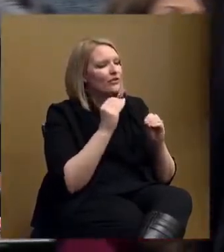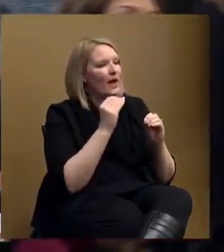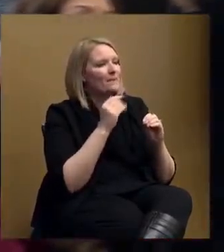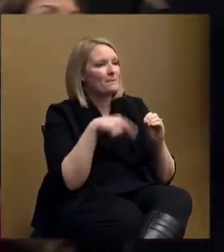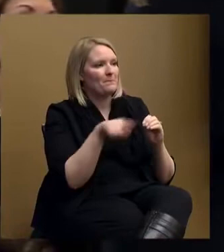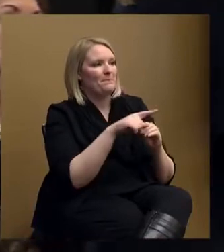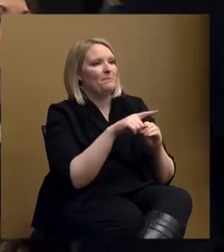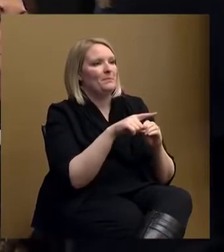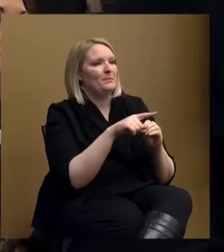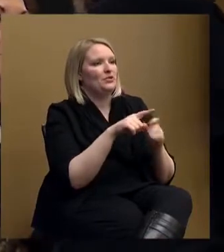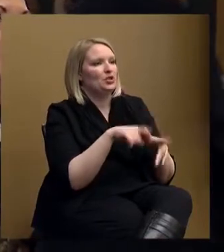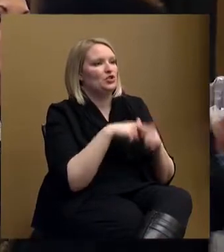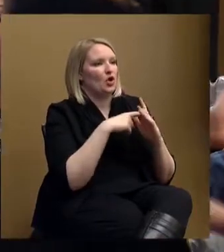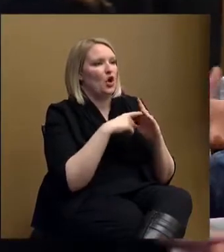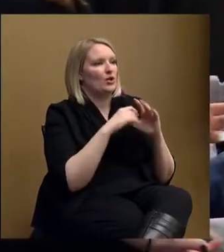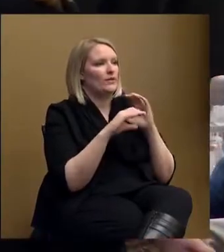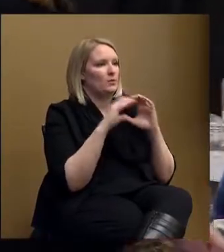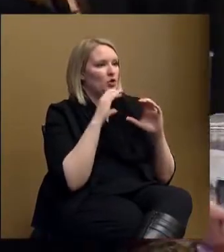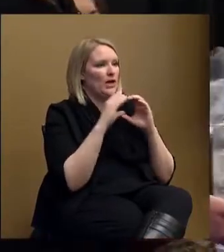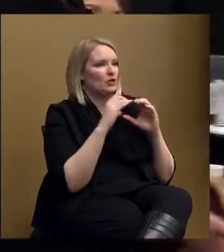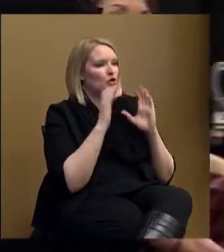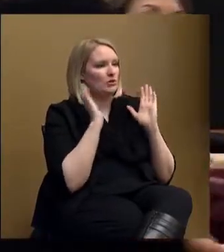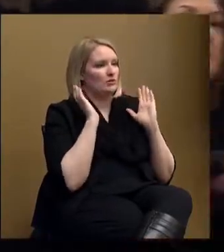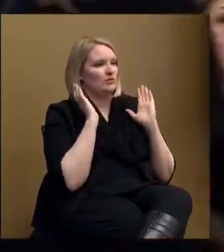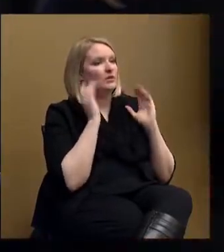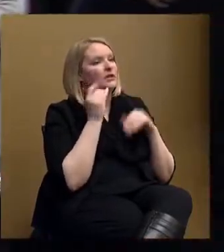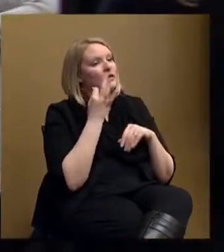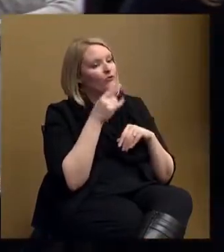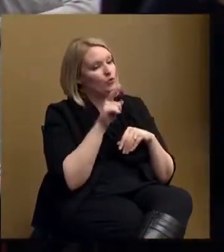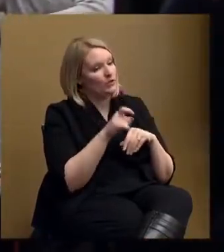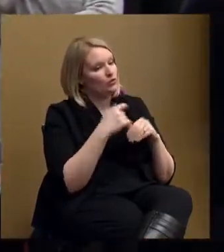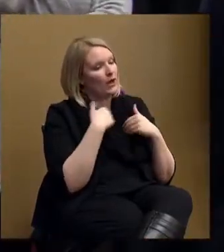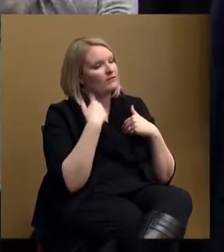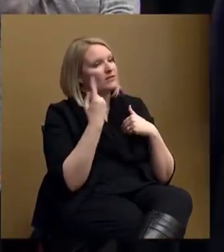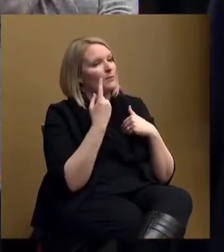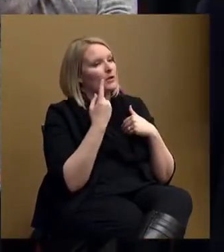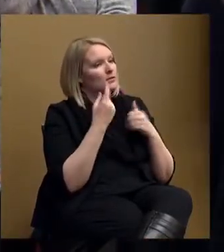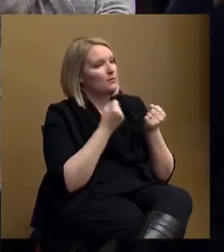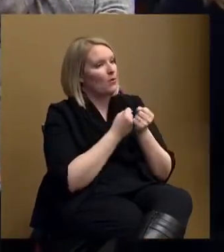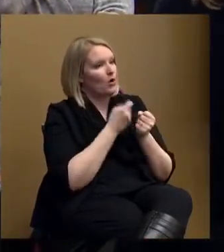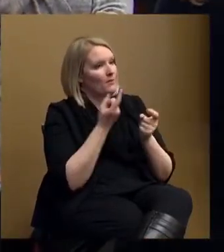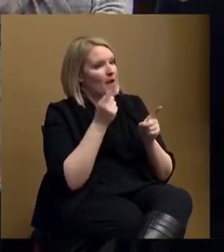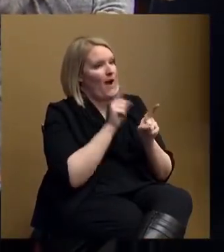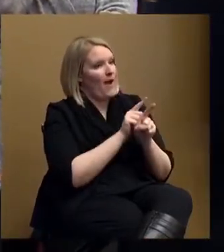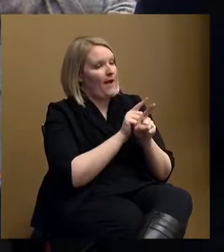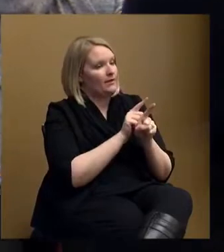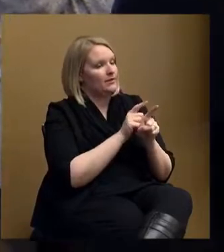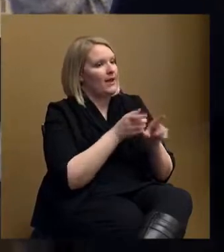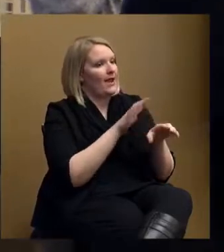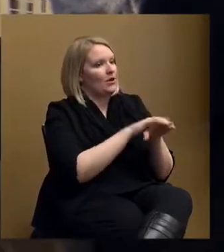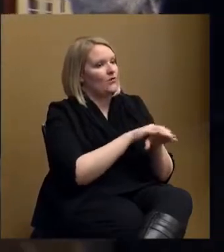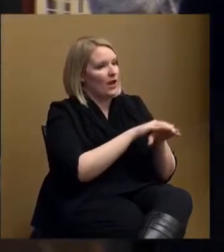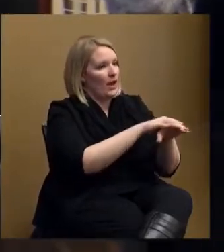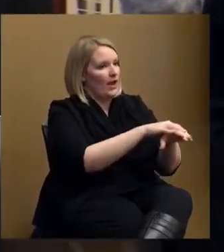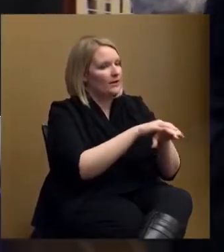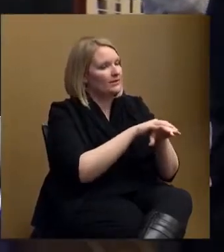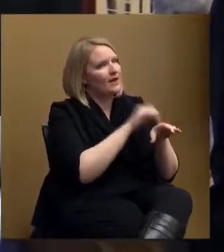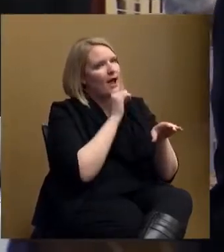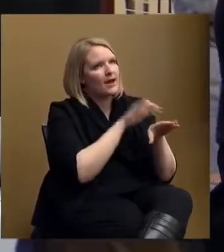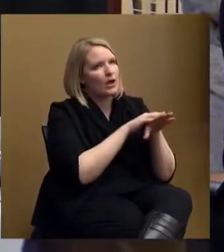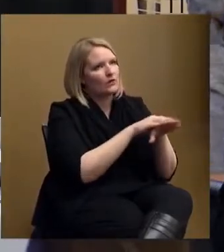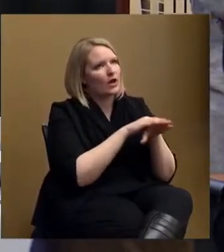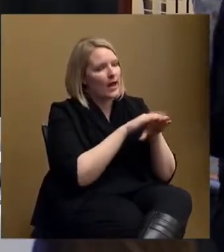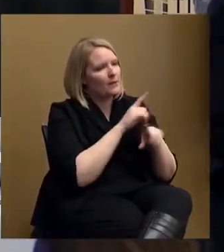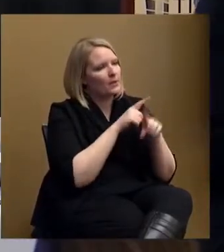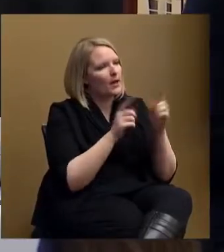initiate, and if you need to, you can have a supporter behind them doing some not hand over hand, but helping